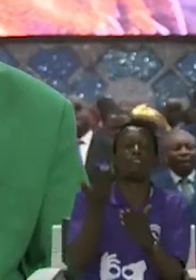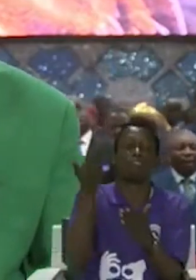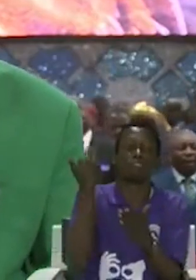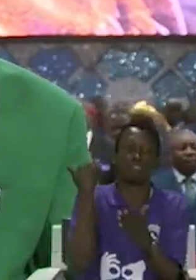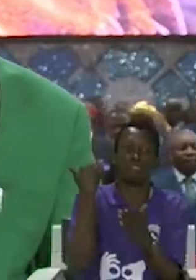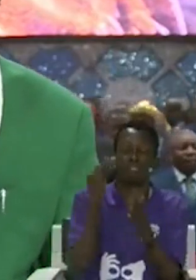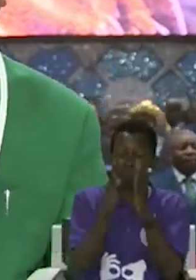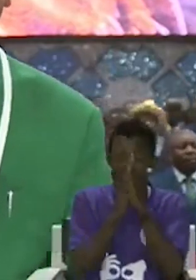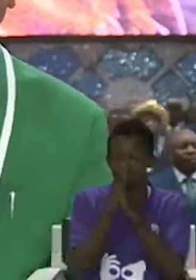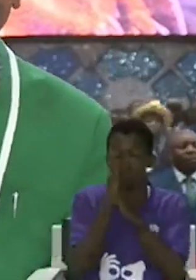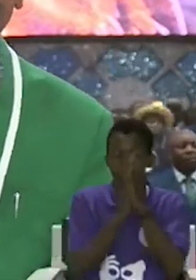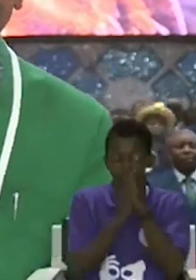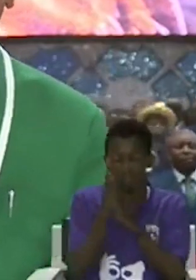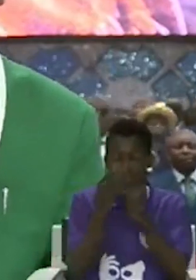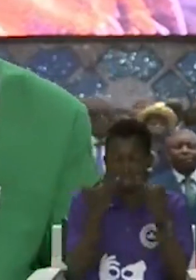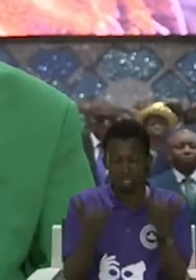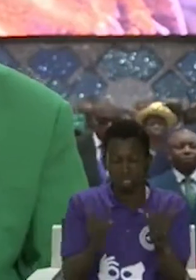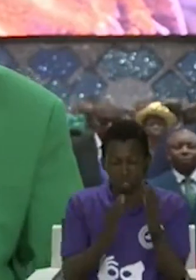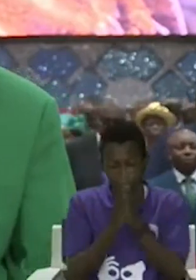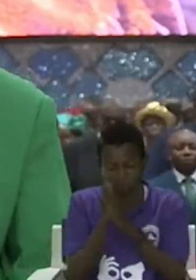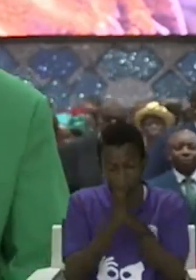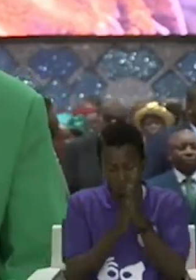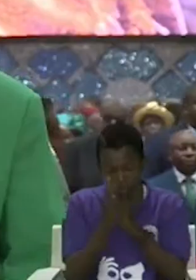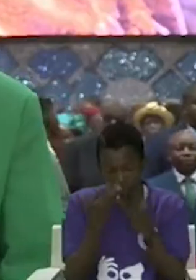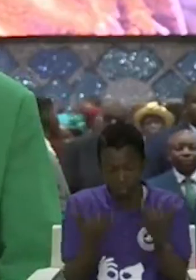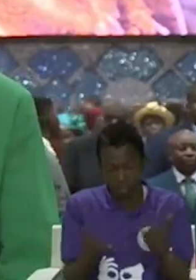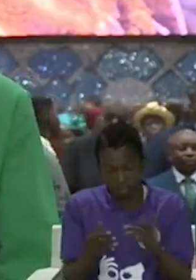Pray that prayer.